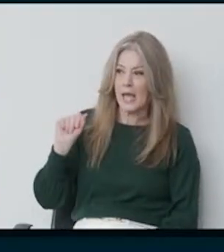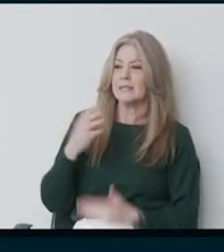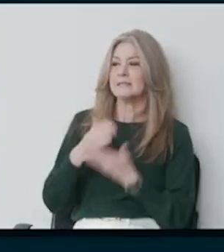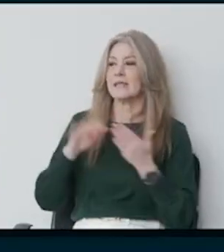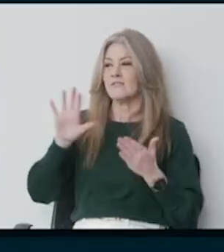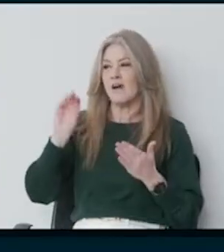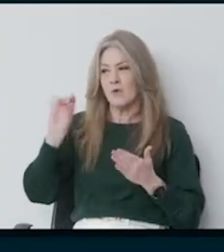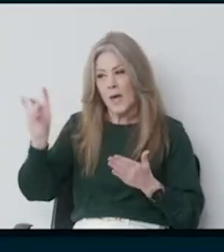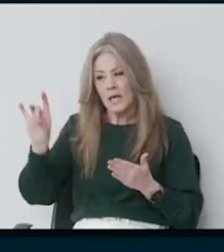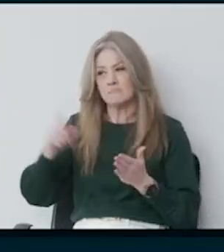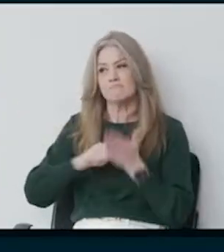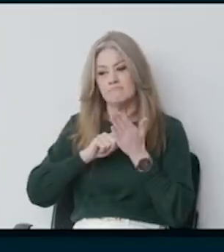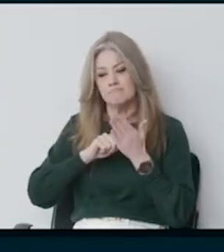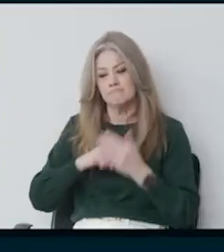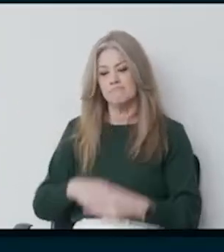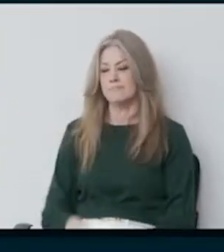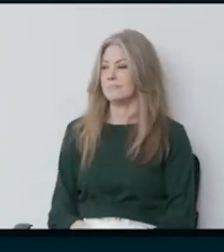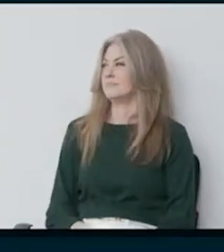about.